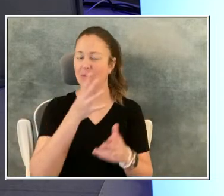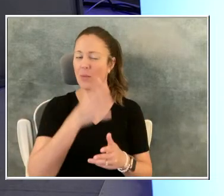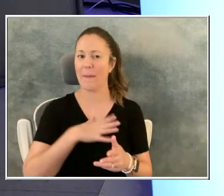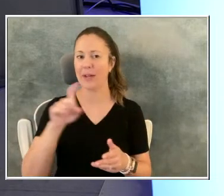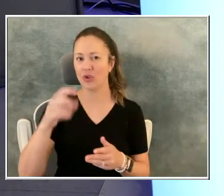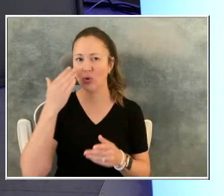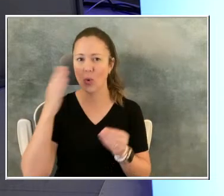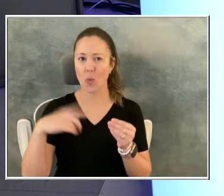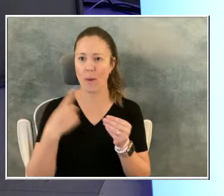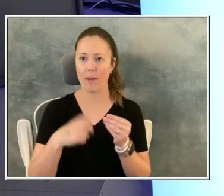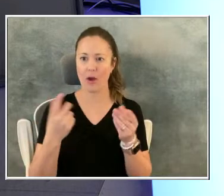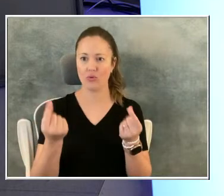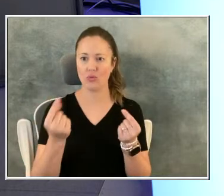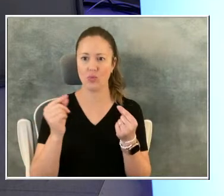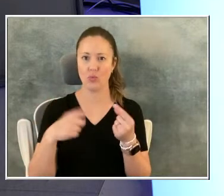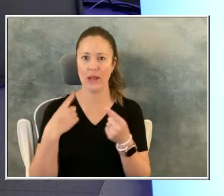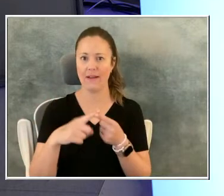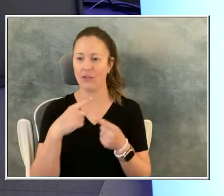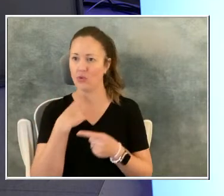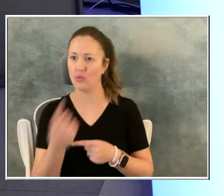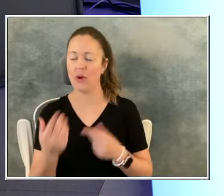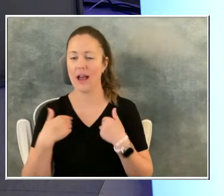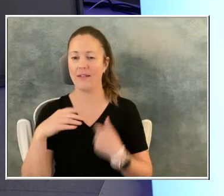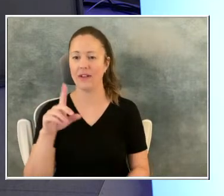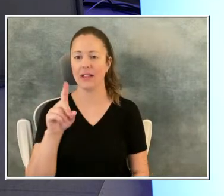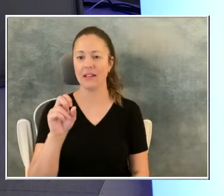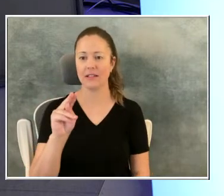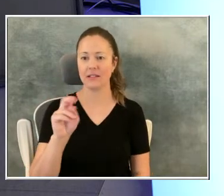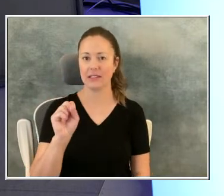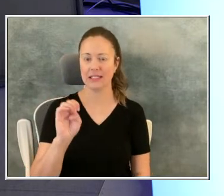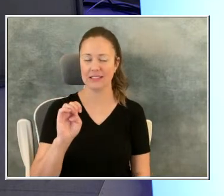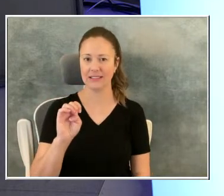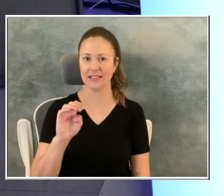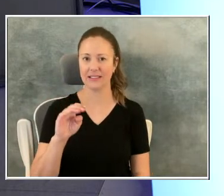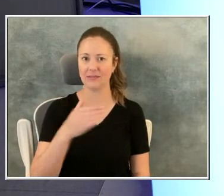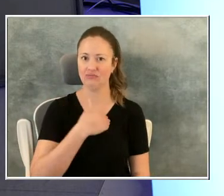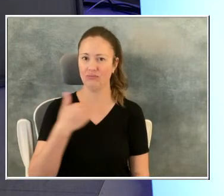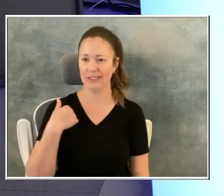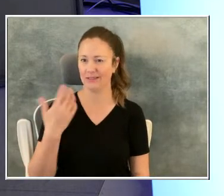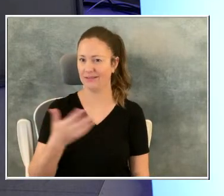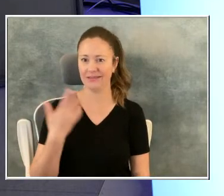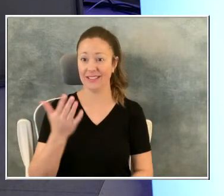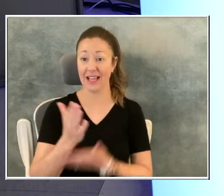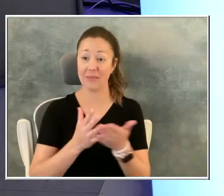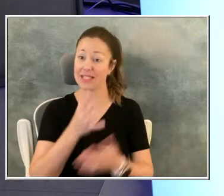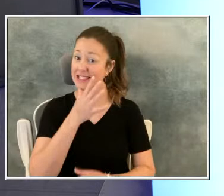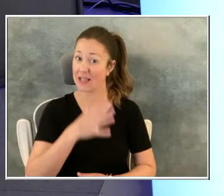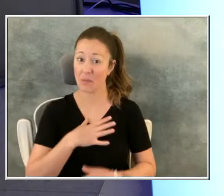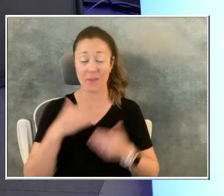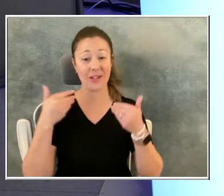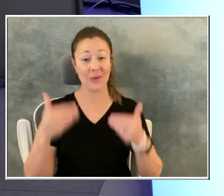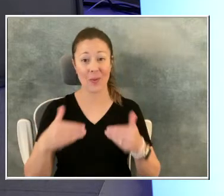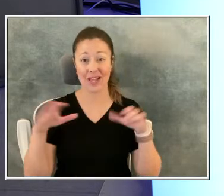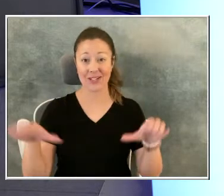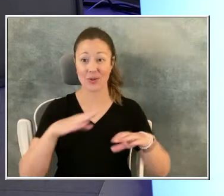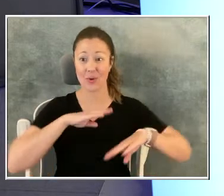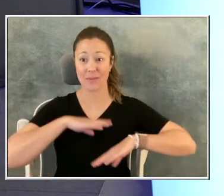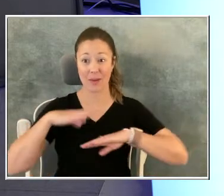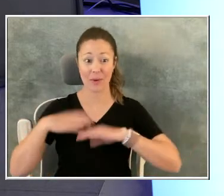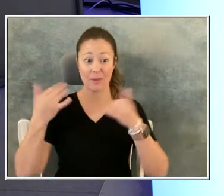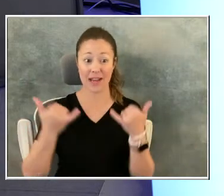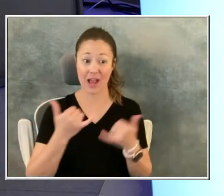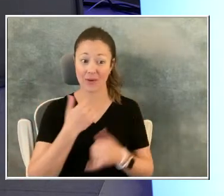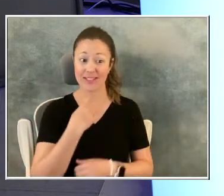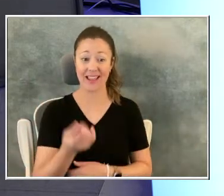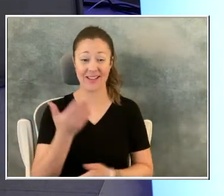when they're told they have a dense breast? I mean, gosh, it's hard to get some women to even get into their mammogram once, and now you're telling women you might have to